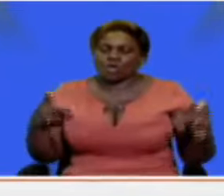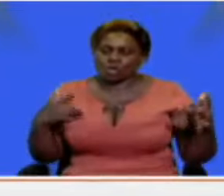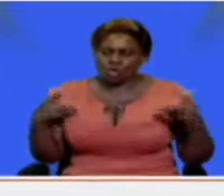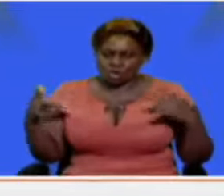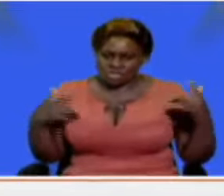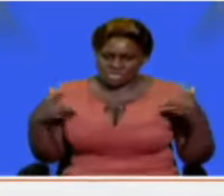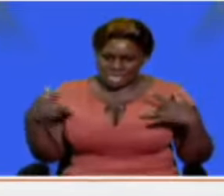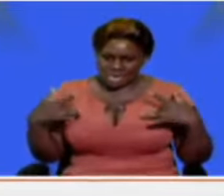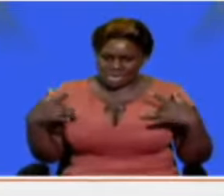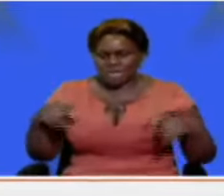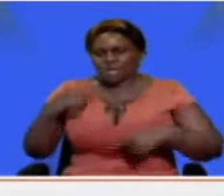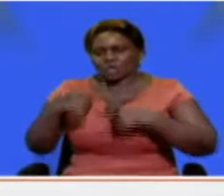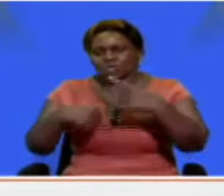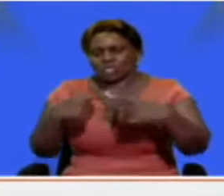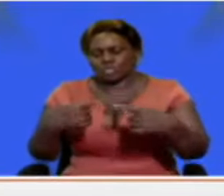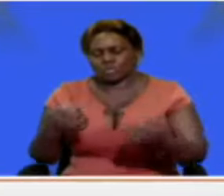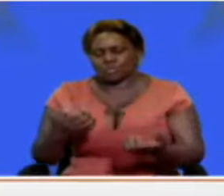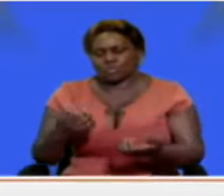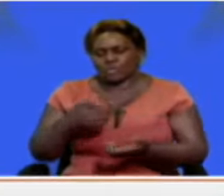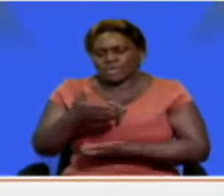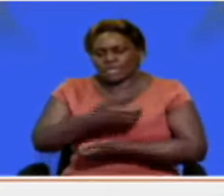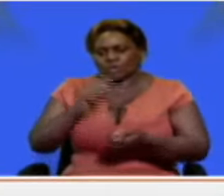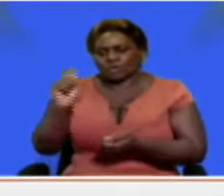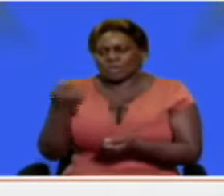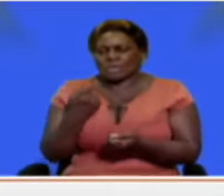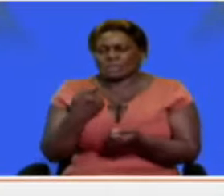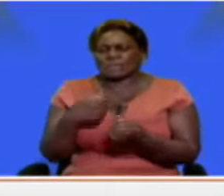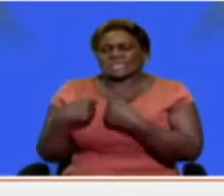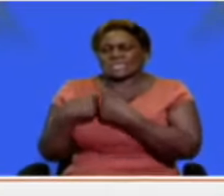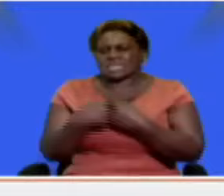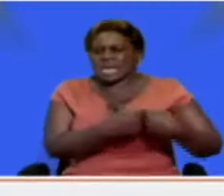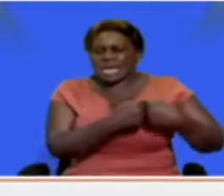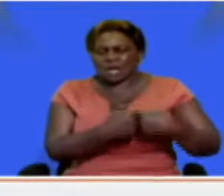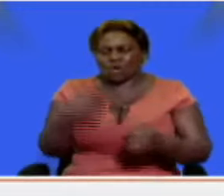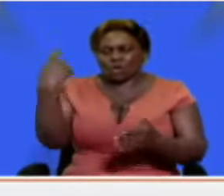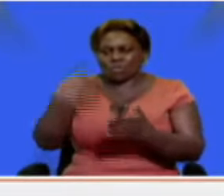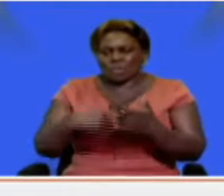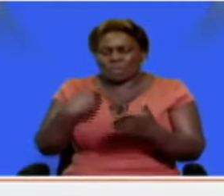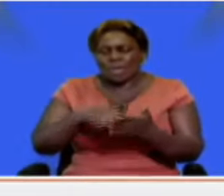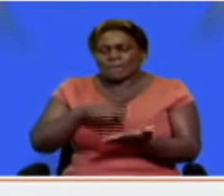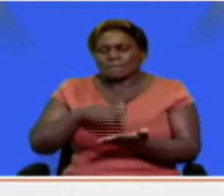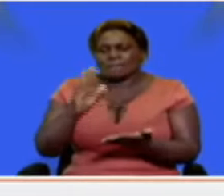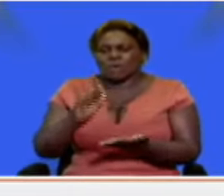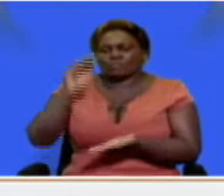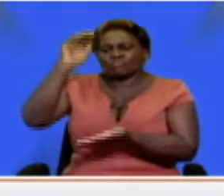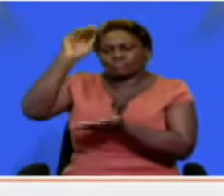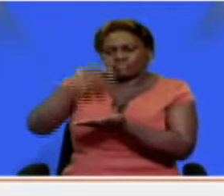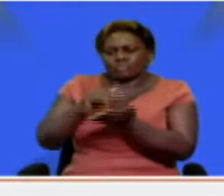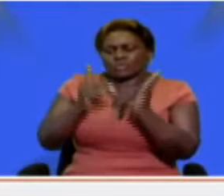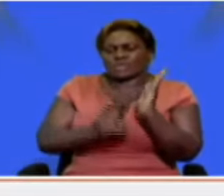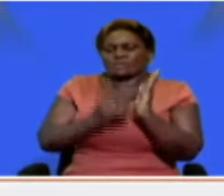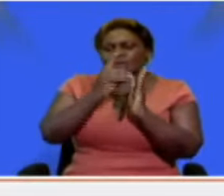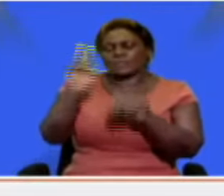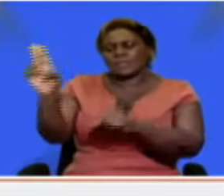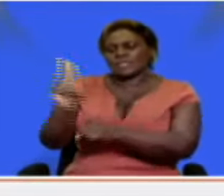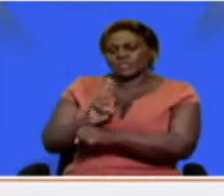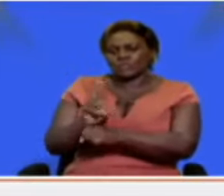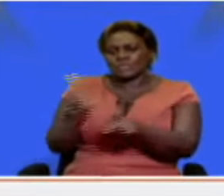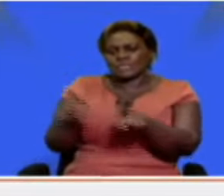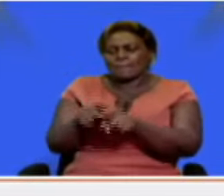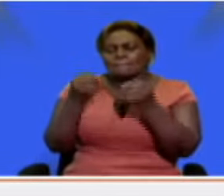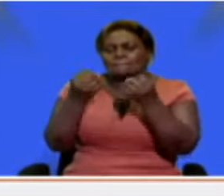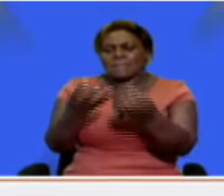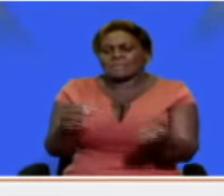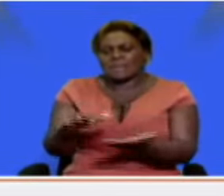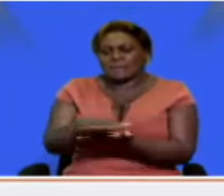Concerns persist as the Kenyan economy grapples with revenue shortfalls, leading to significant cuts in development expenditure and leaving